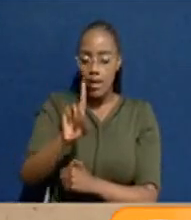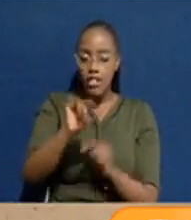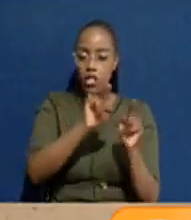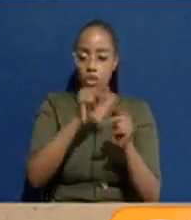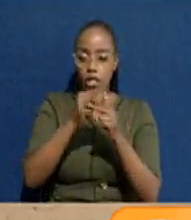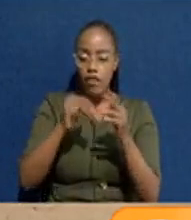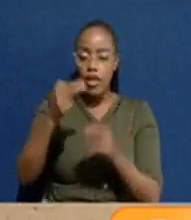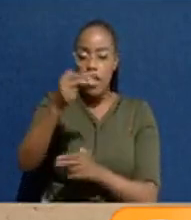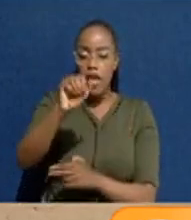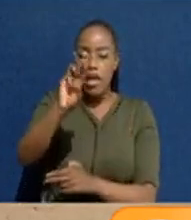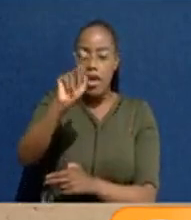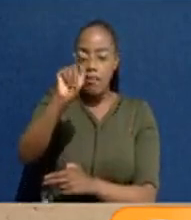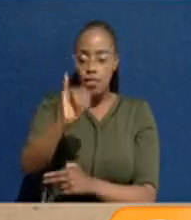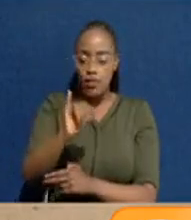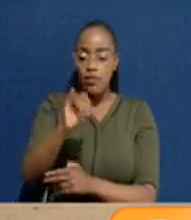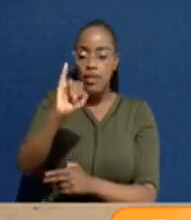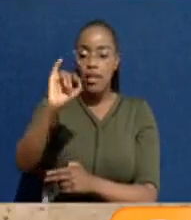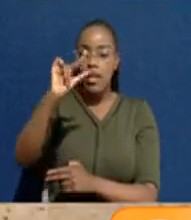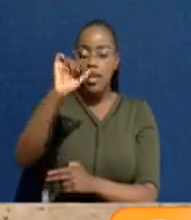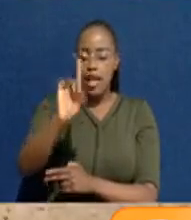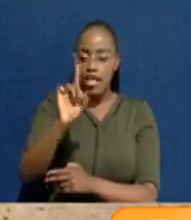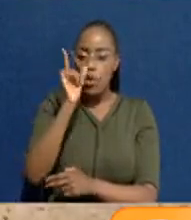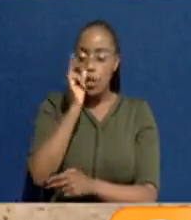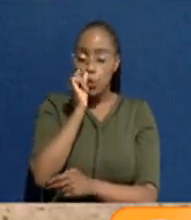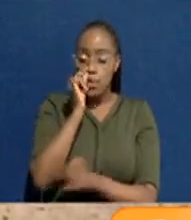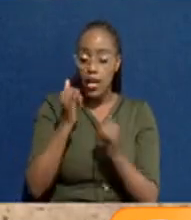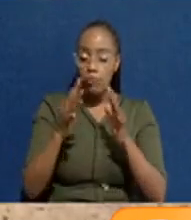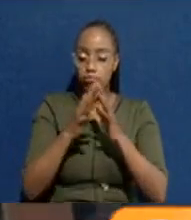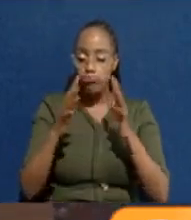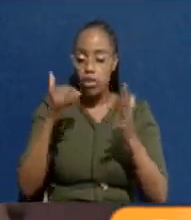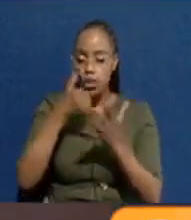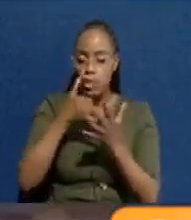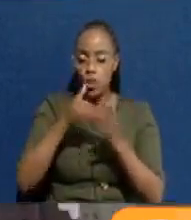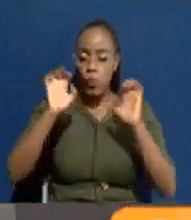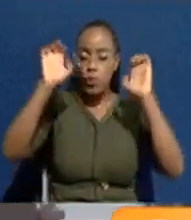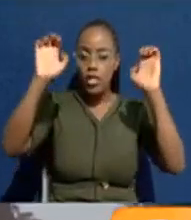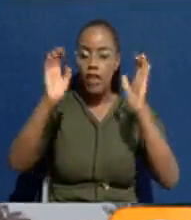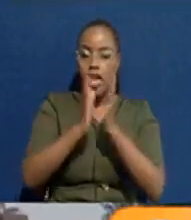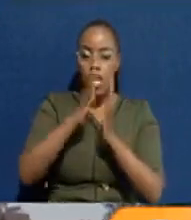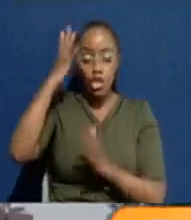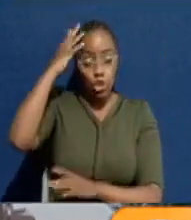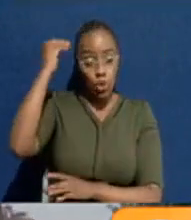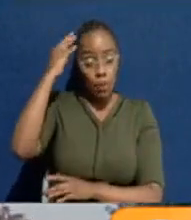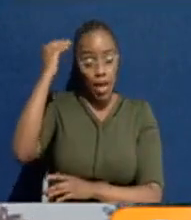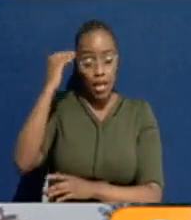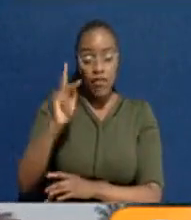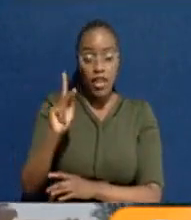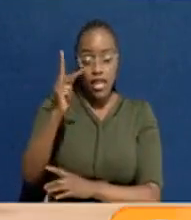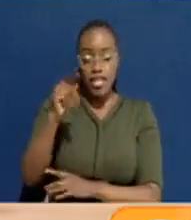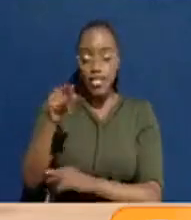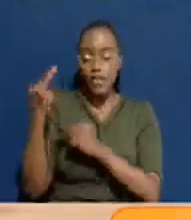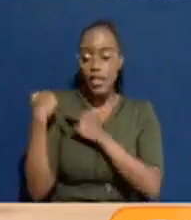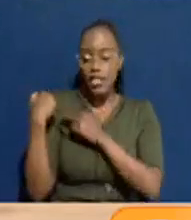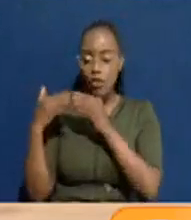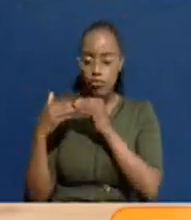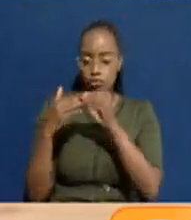known as Hemti. The IGAD troika on Sudan has now been expanded to include Ethiopia and Somalia, with Kenya chairing the